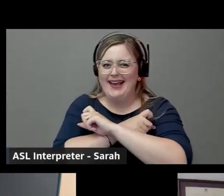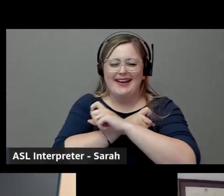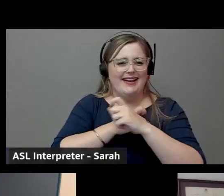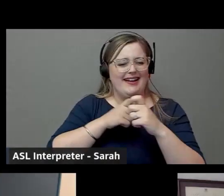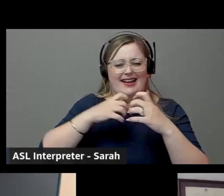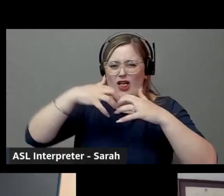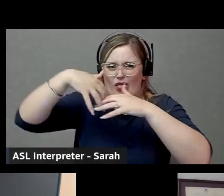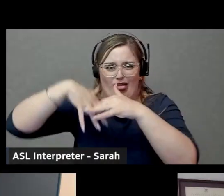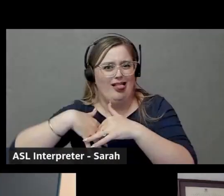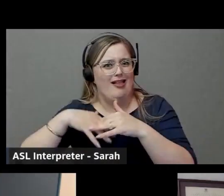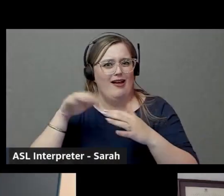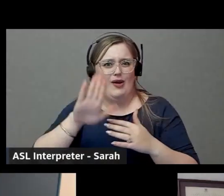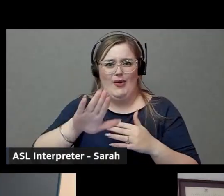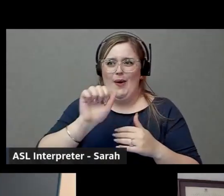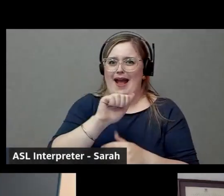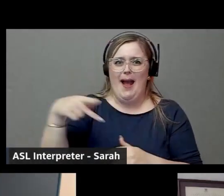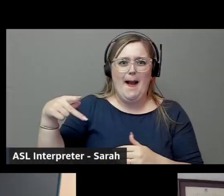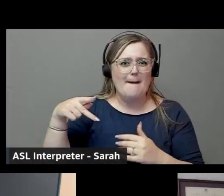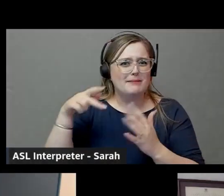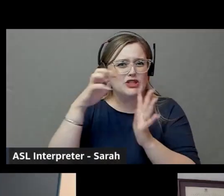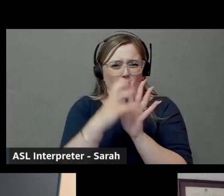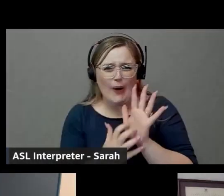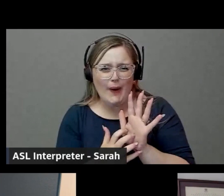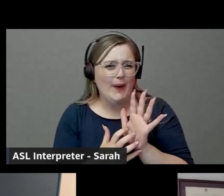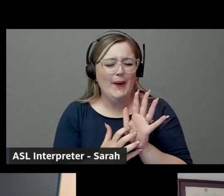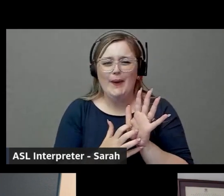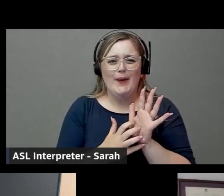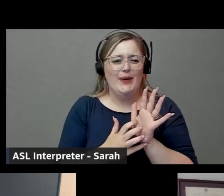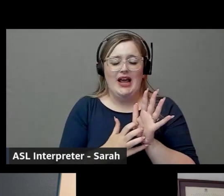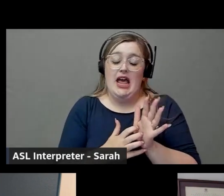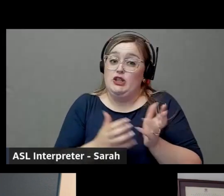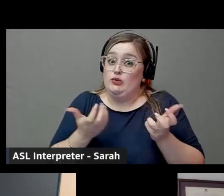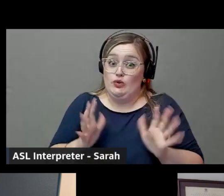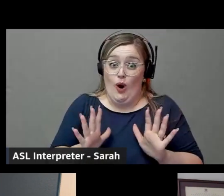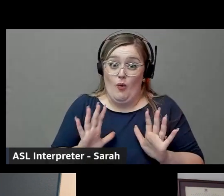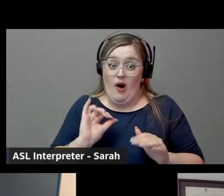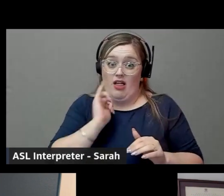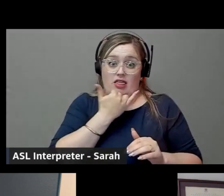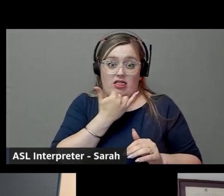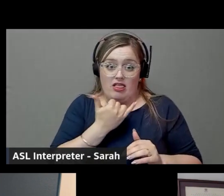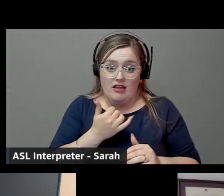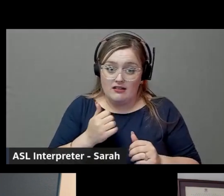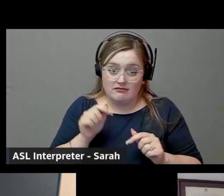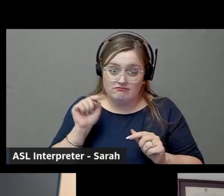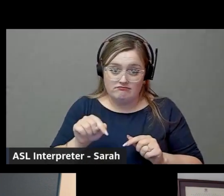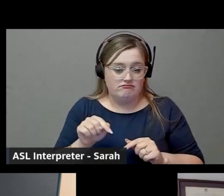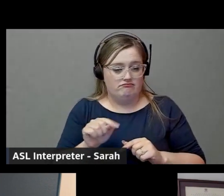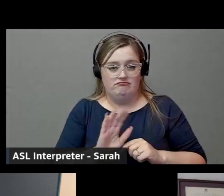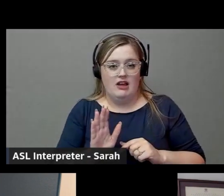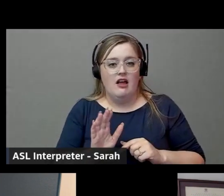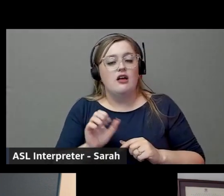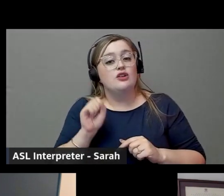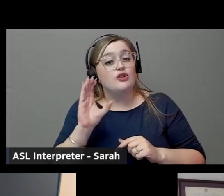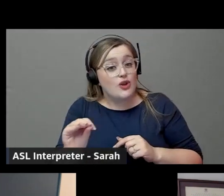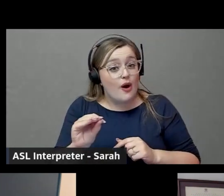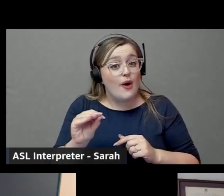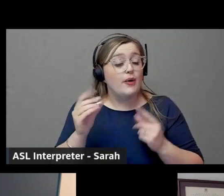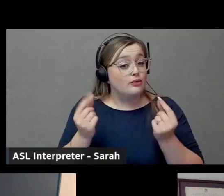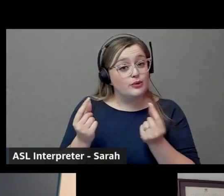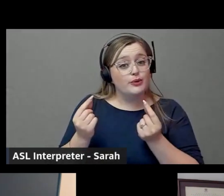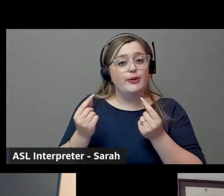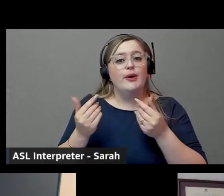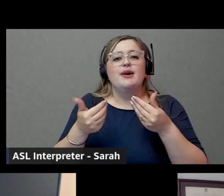application code. And, it's one of the last things that you want to make a mistake on. So what we thought was you should separate